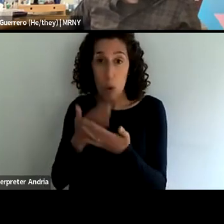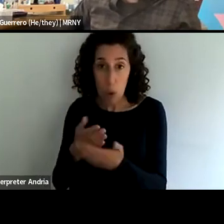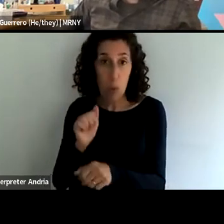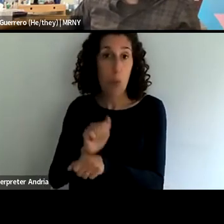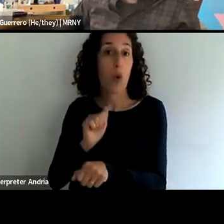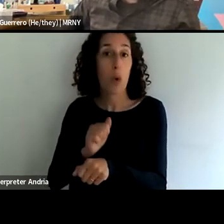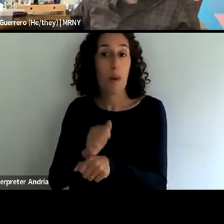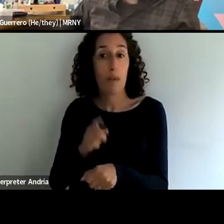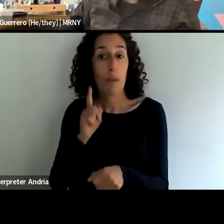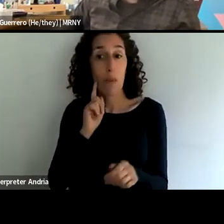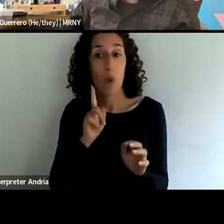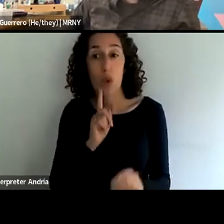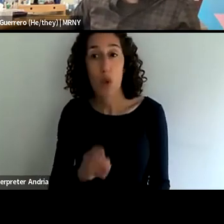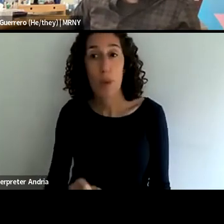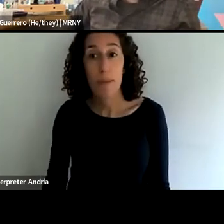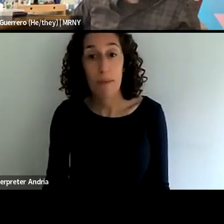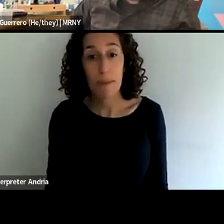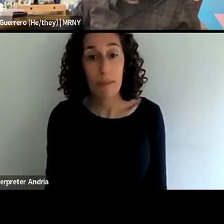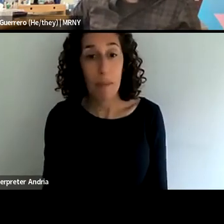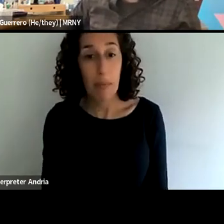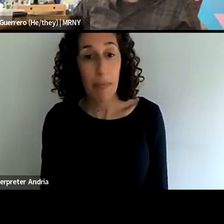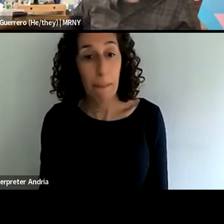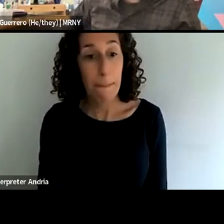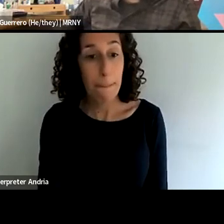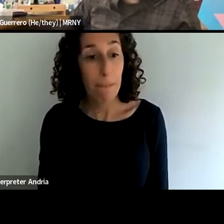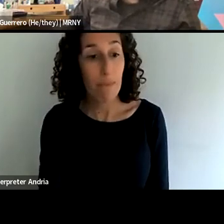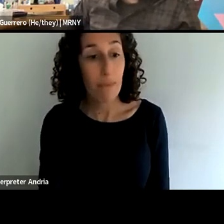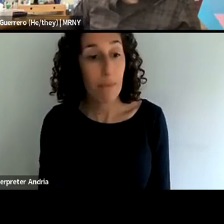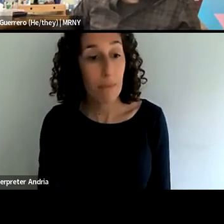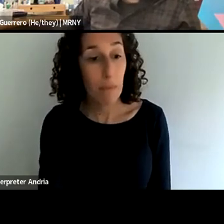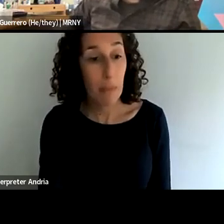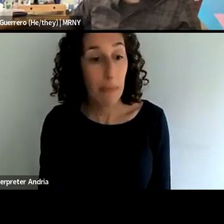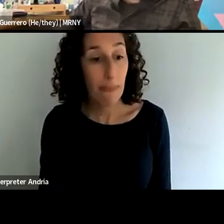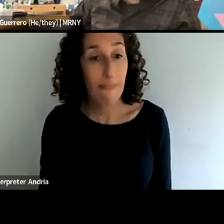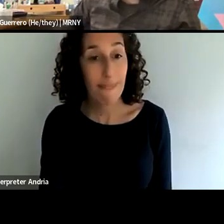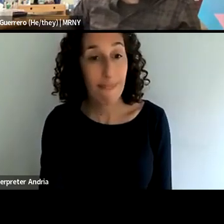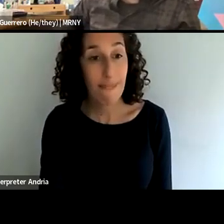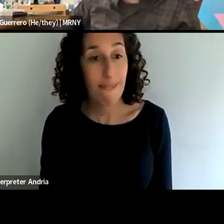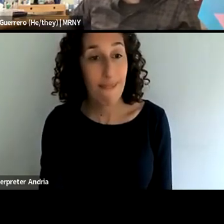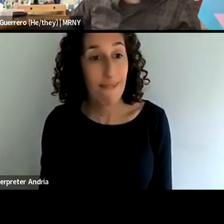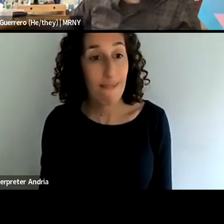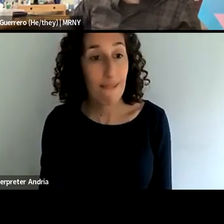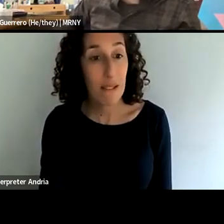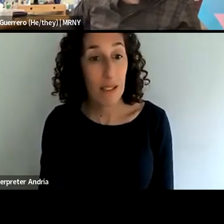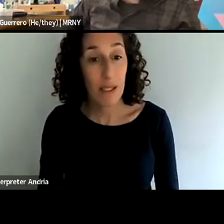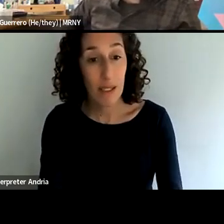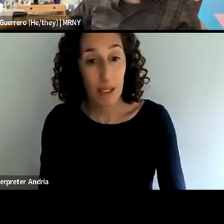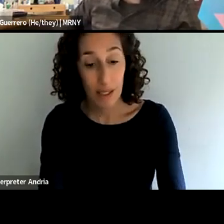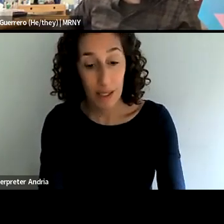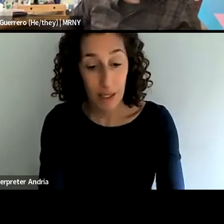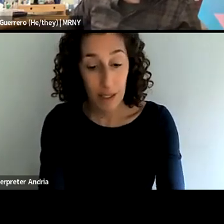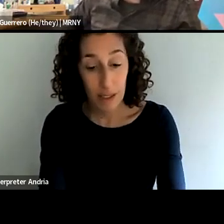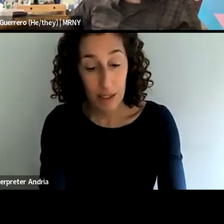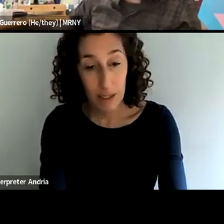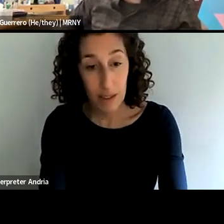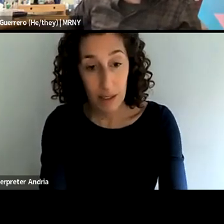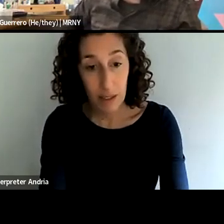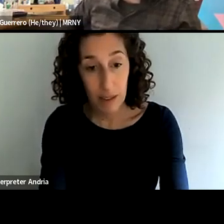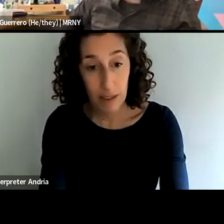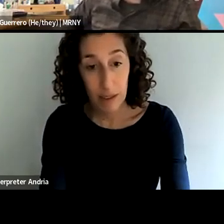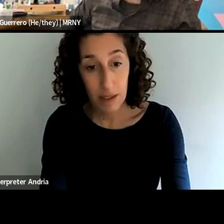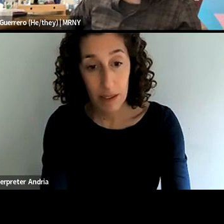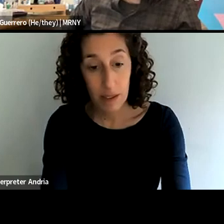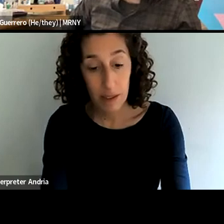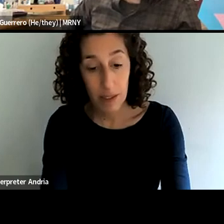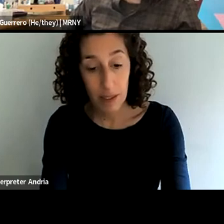whose stories deserve to be uplifted, amplified, and supported. And so for anyone looking to see themselves